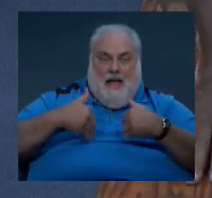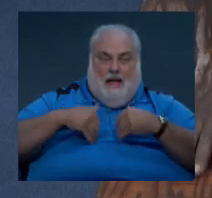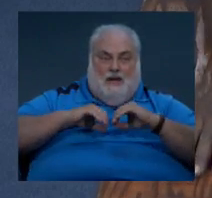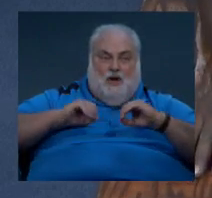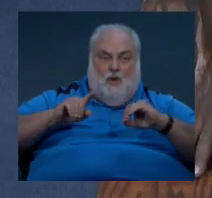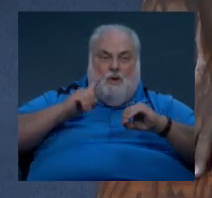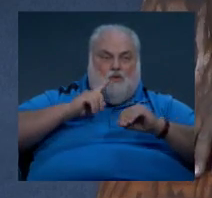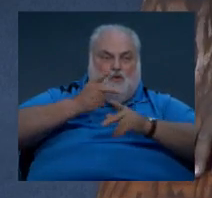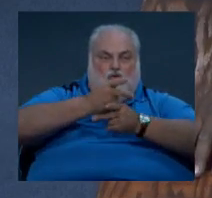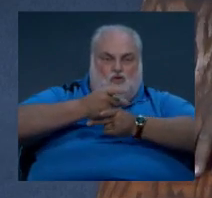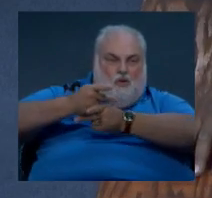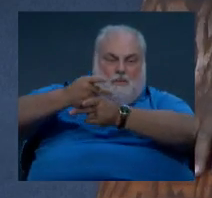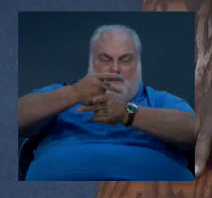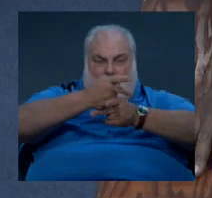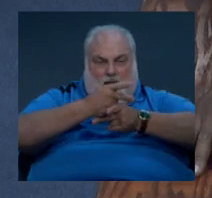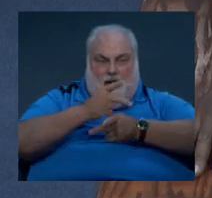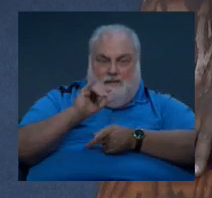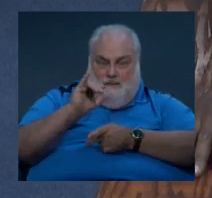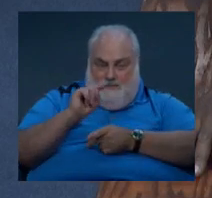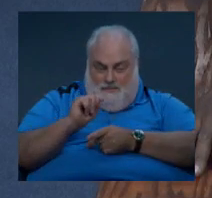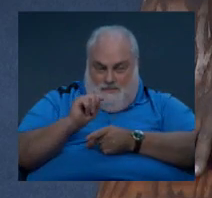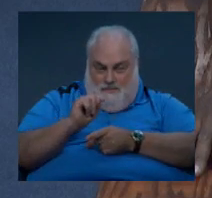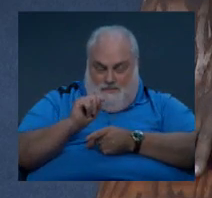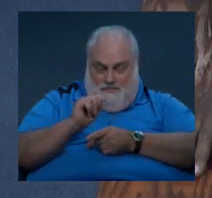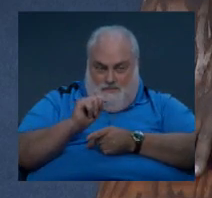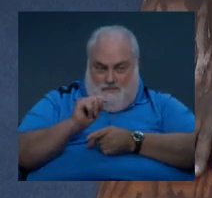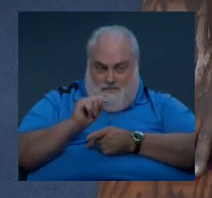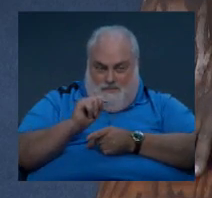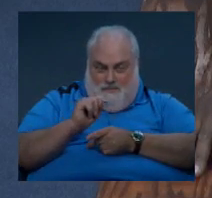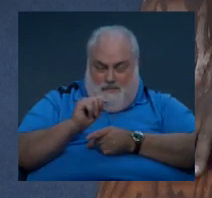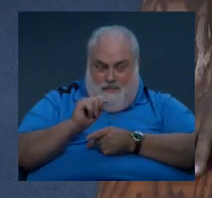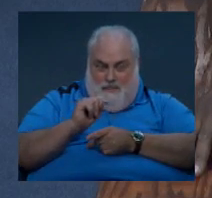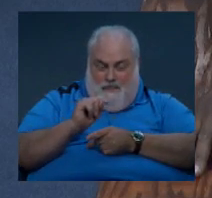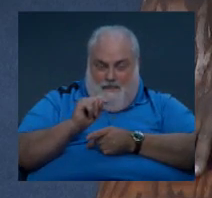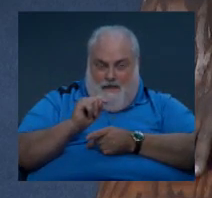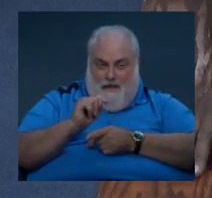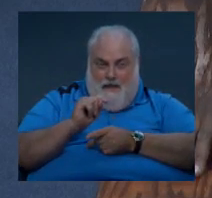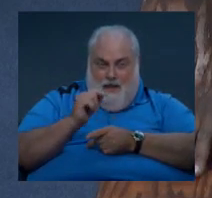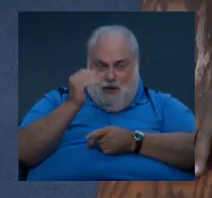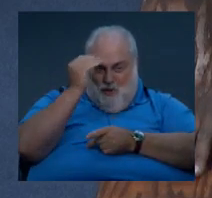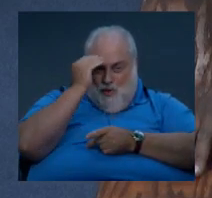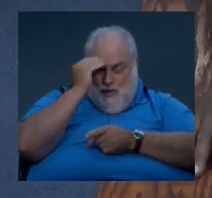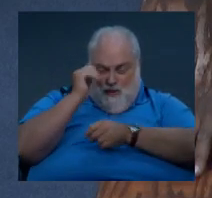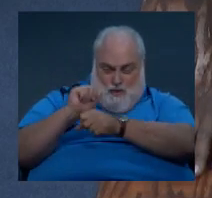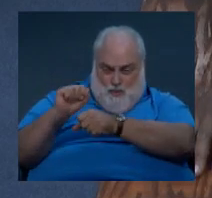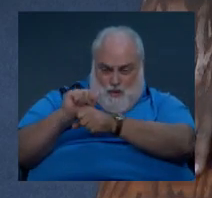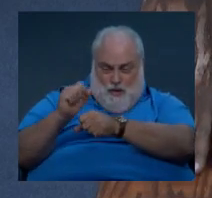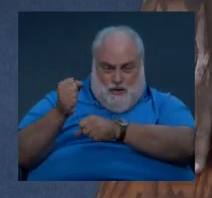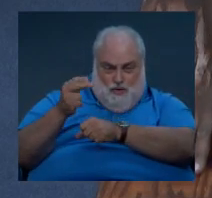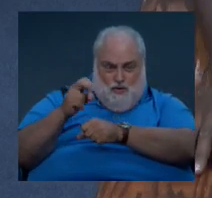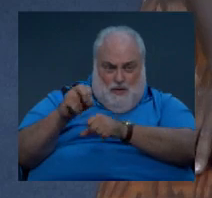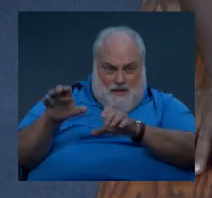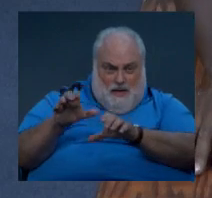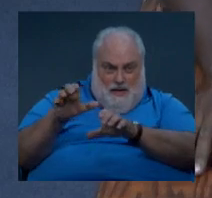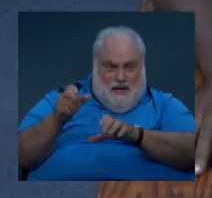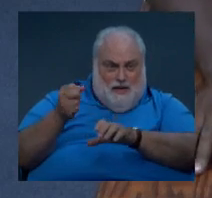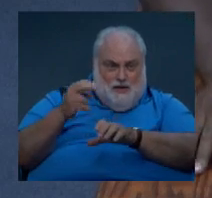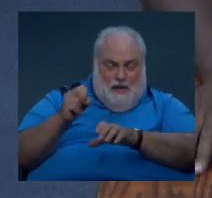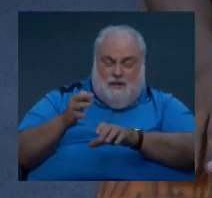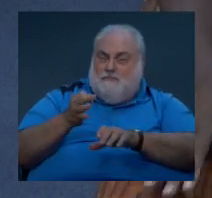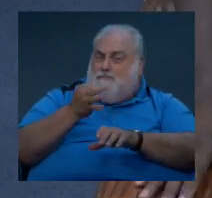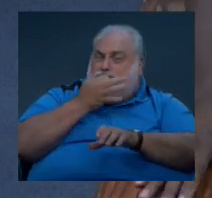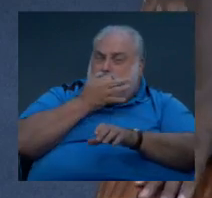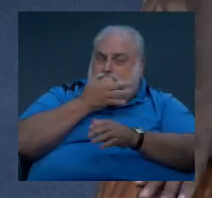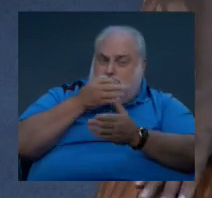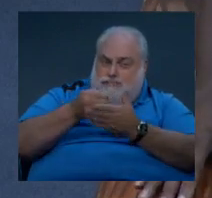to supervise. Now, from knowing the work that Ms. Smith does, she is very good